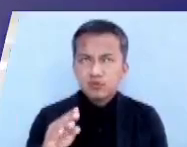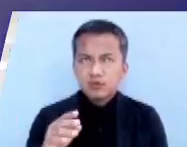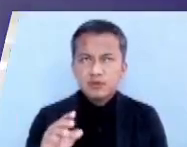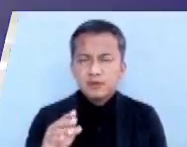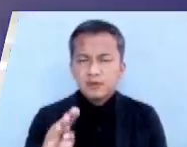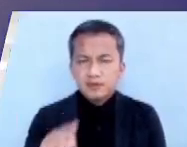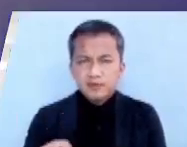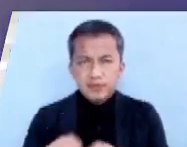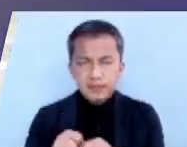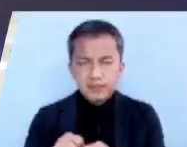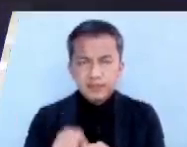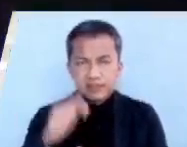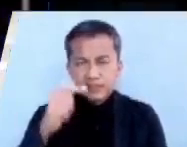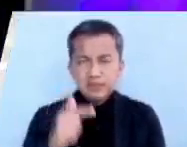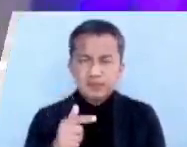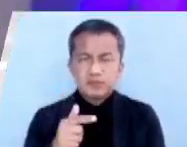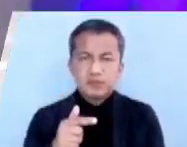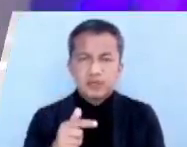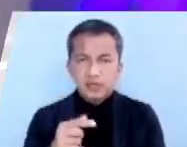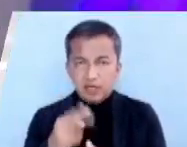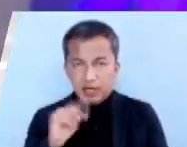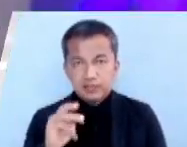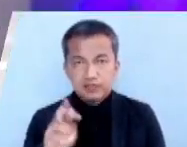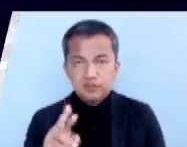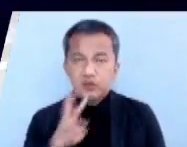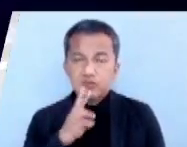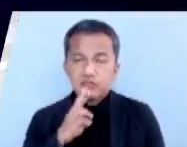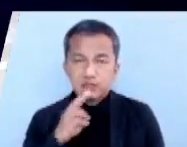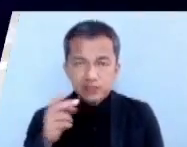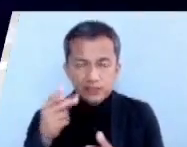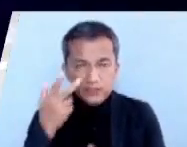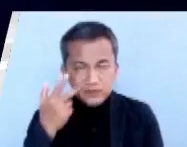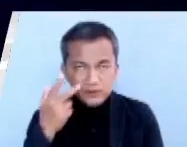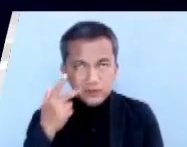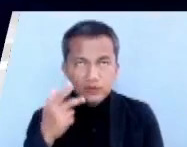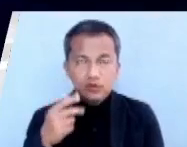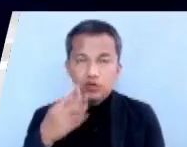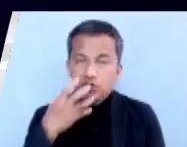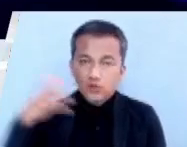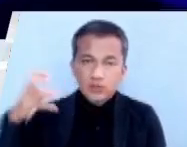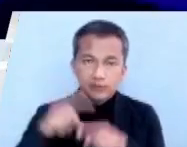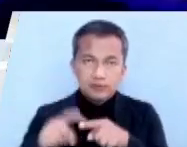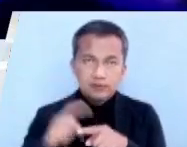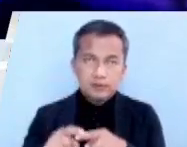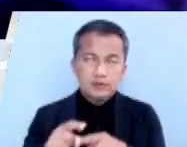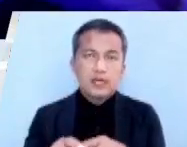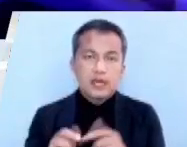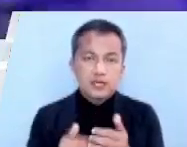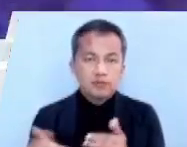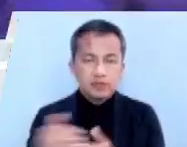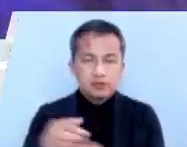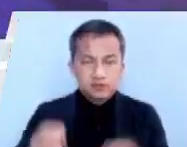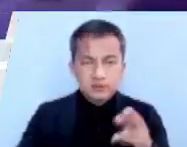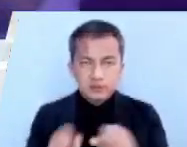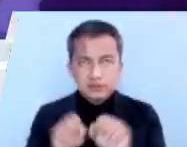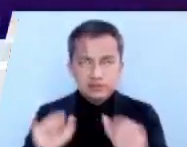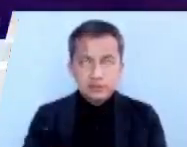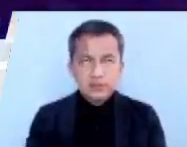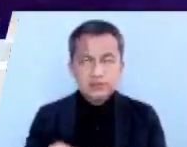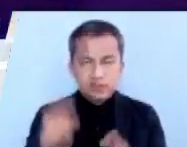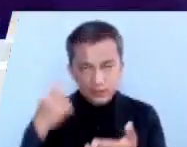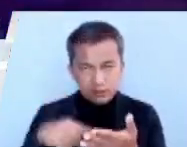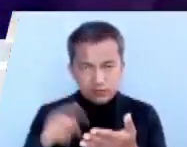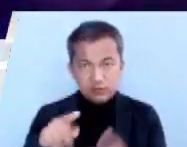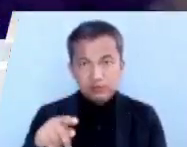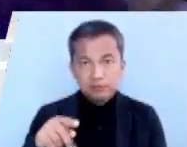Underwater Exploration. Solar-powered, all-in-one, advanced robotic system ito na kayang sumukat sa pH levels